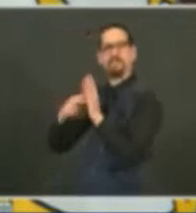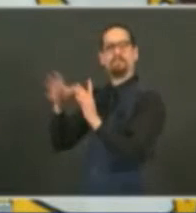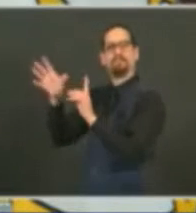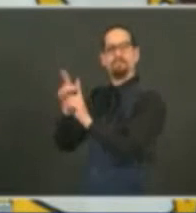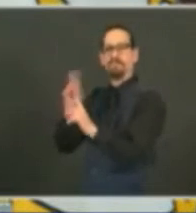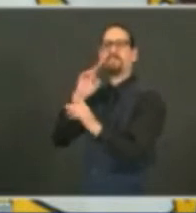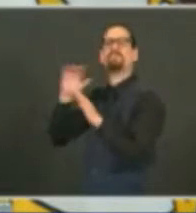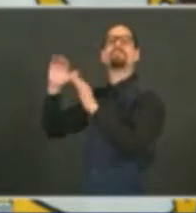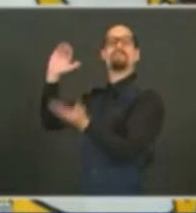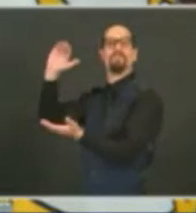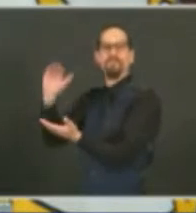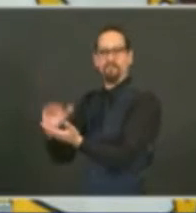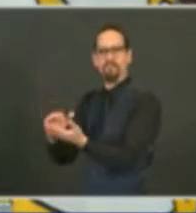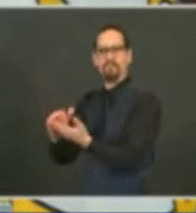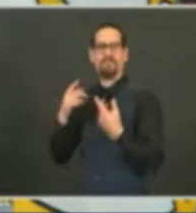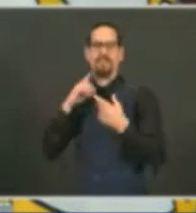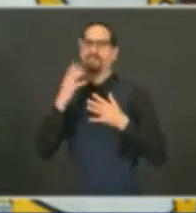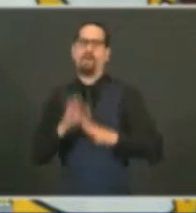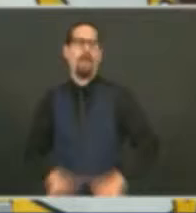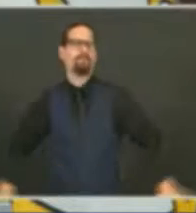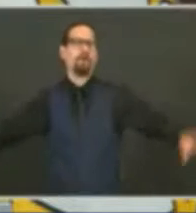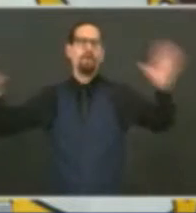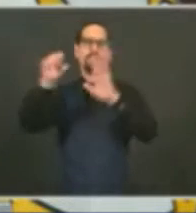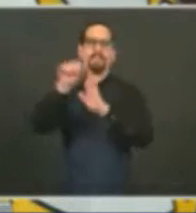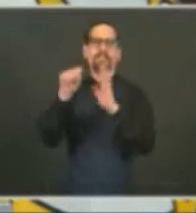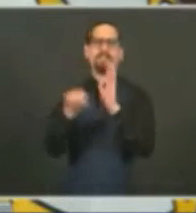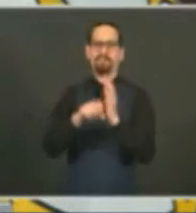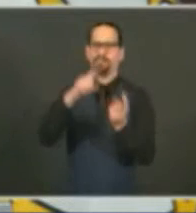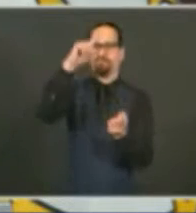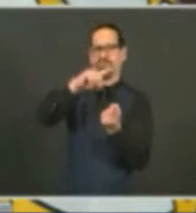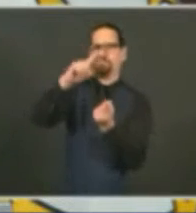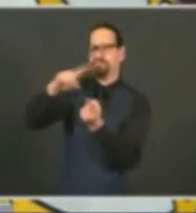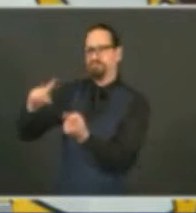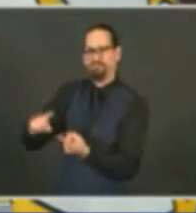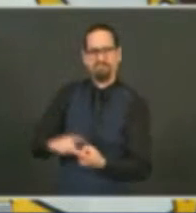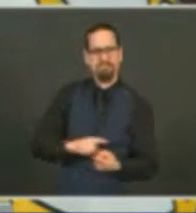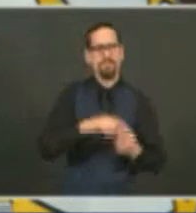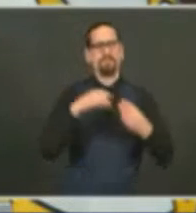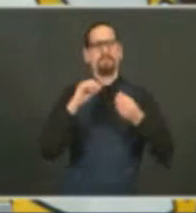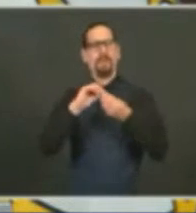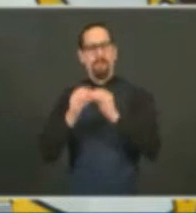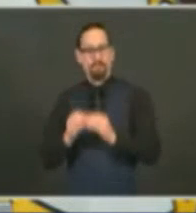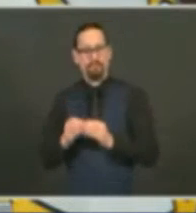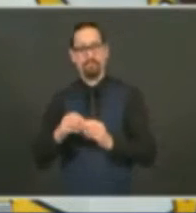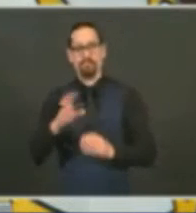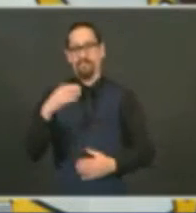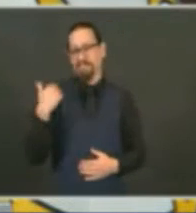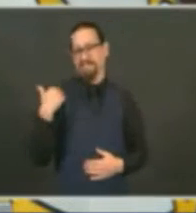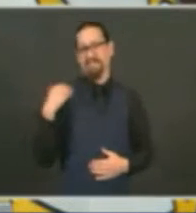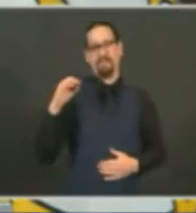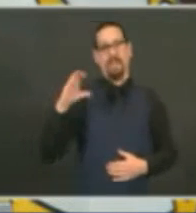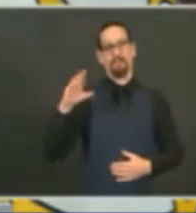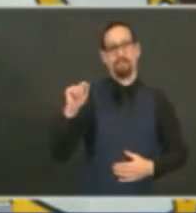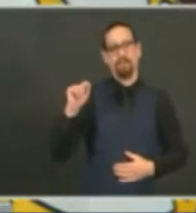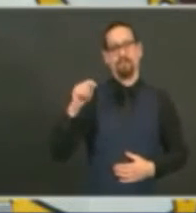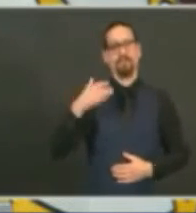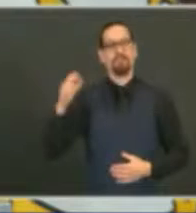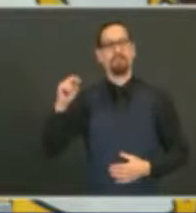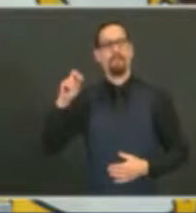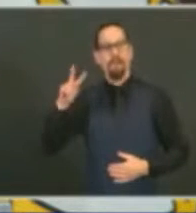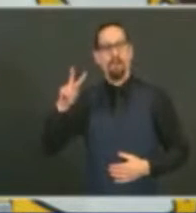country. Similarly, in October and November, we started to see significant upticks in